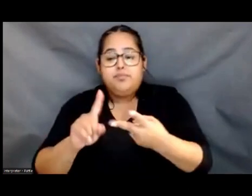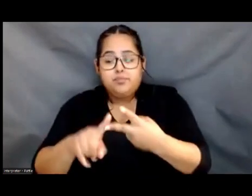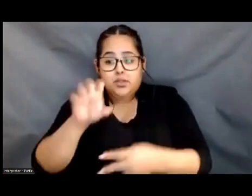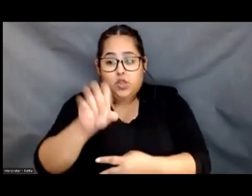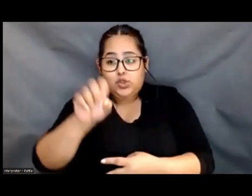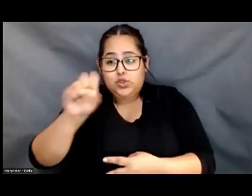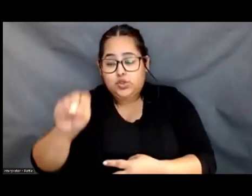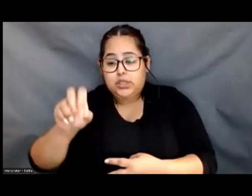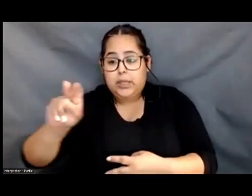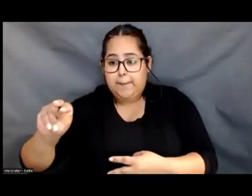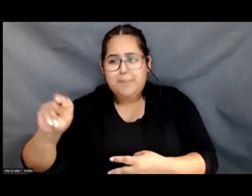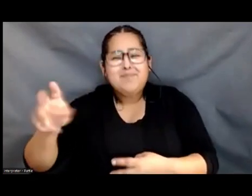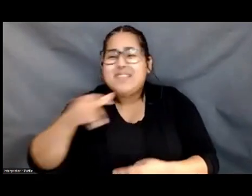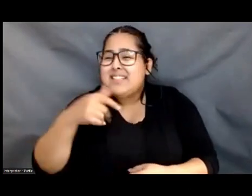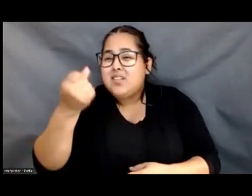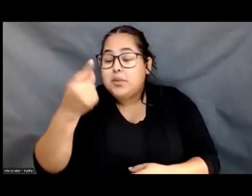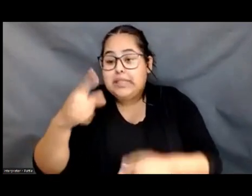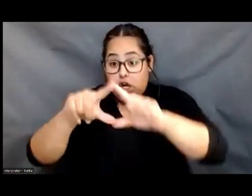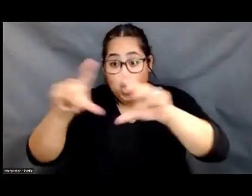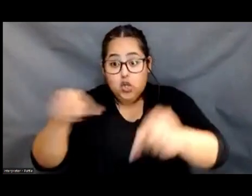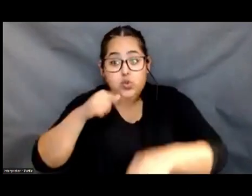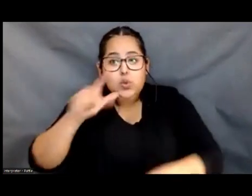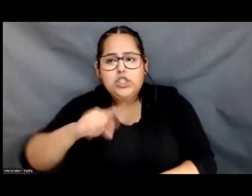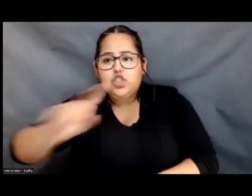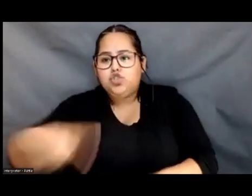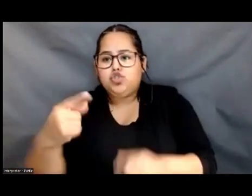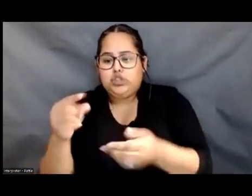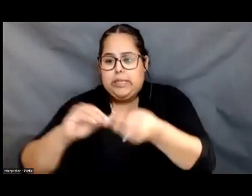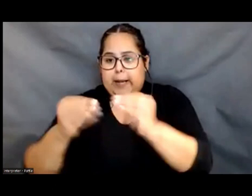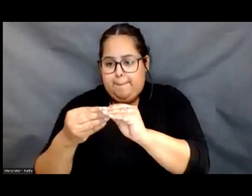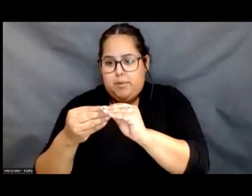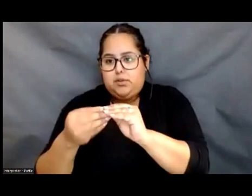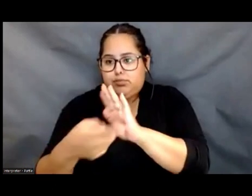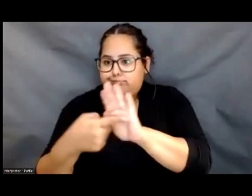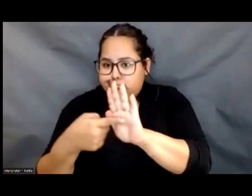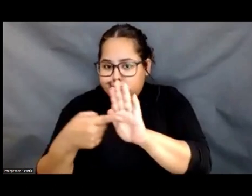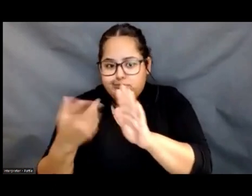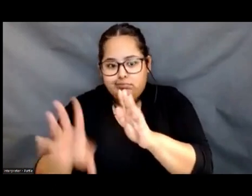need the card, they just need those numbers, as well as a home address and phone number.